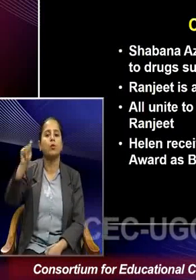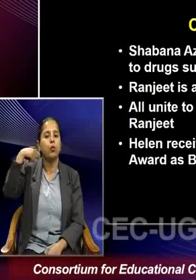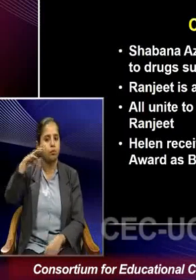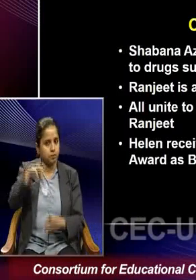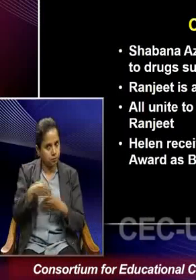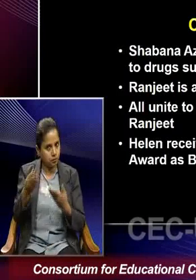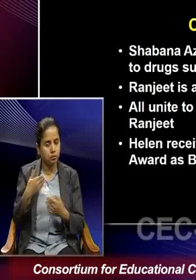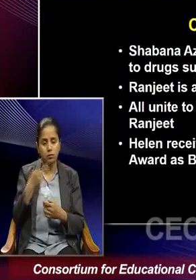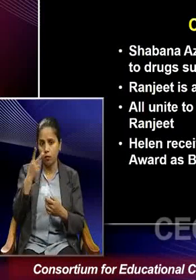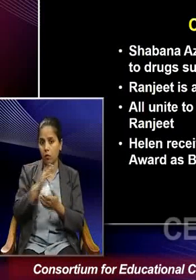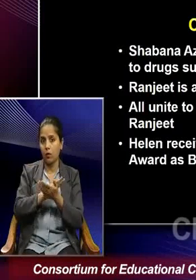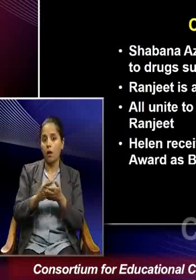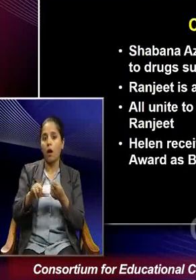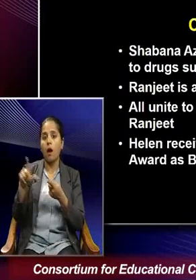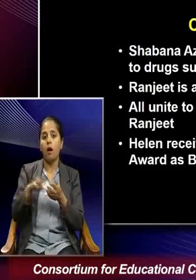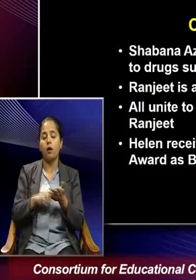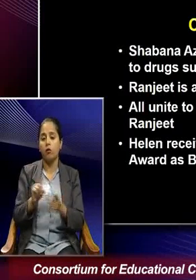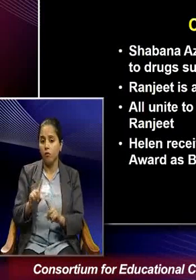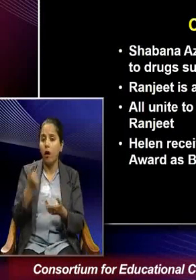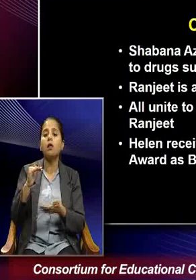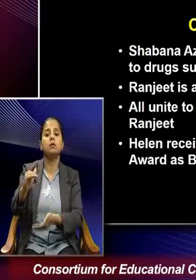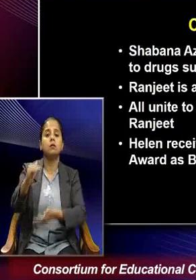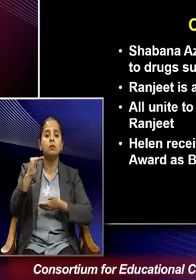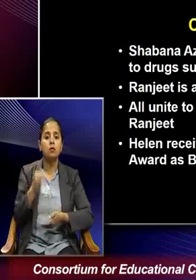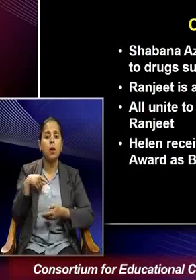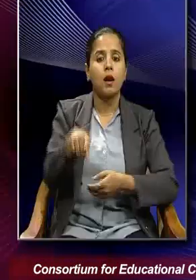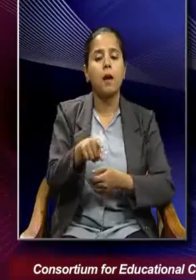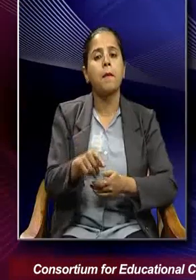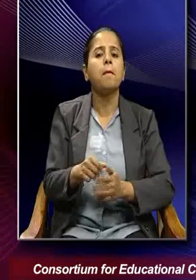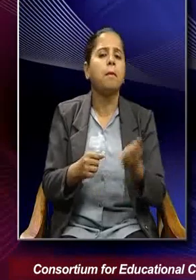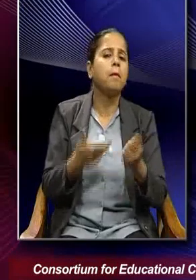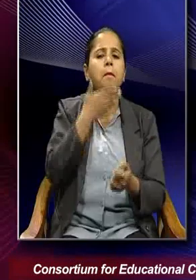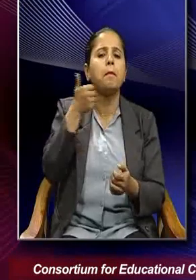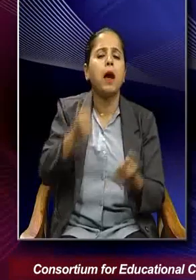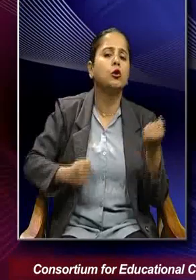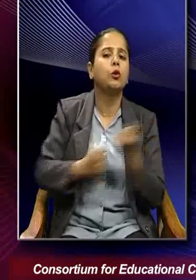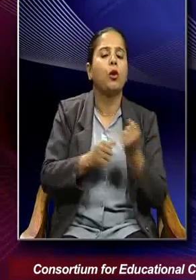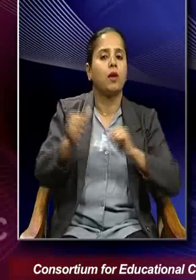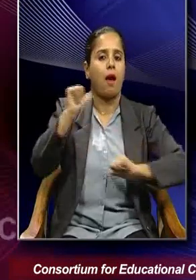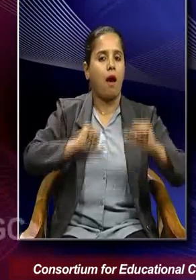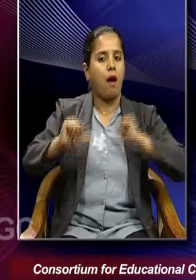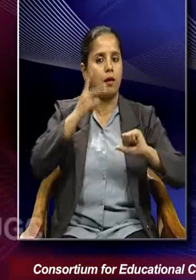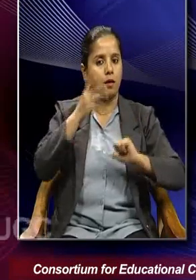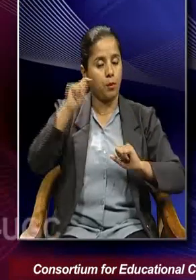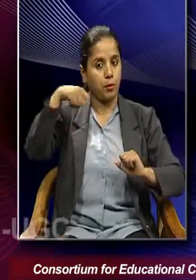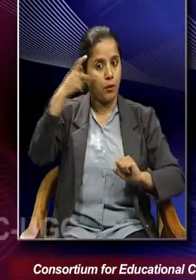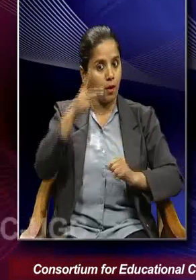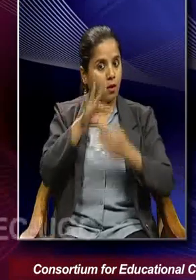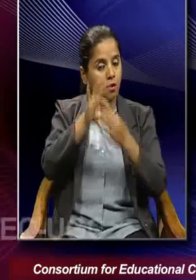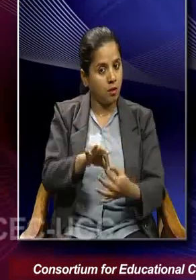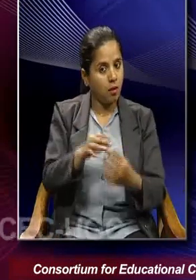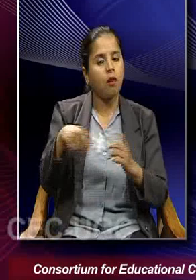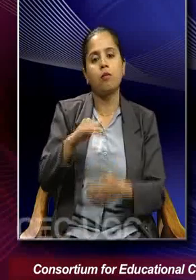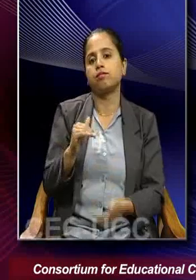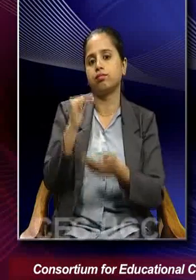we find that Helen received her first Filmfare Award as the best supporting actress in this particular film, and